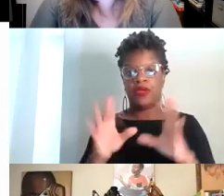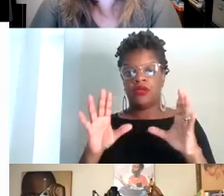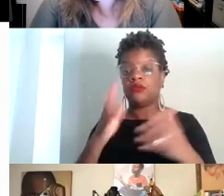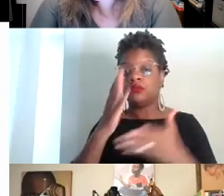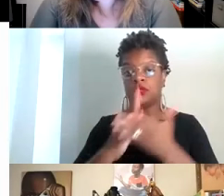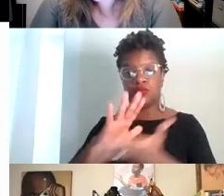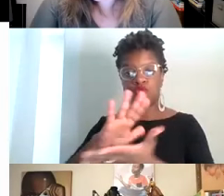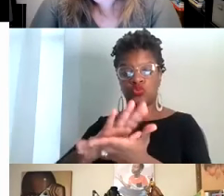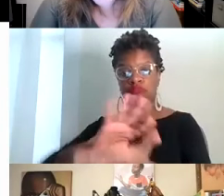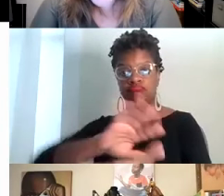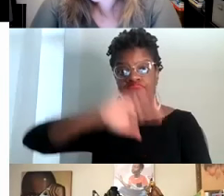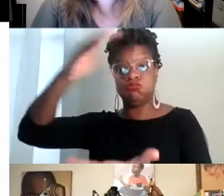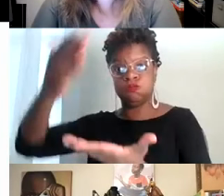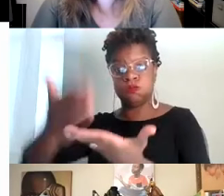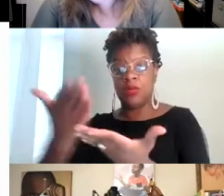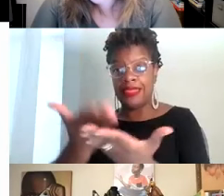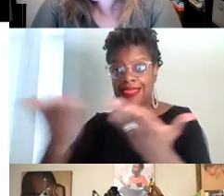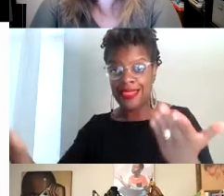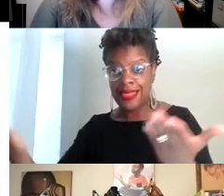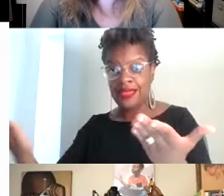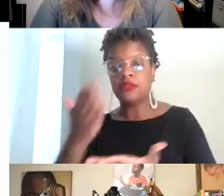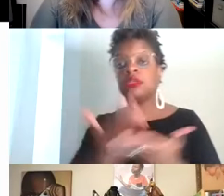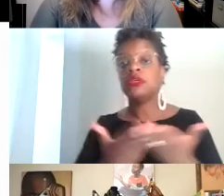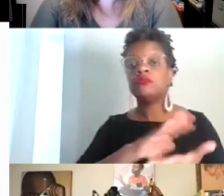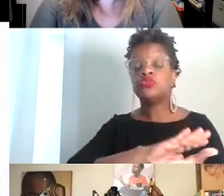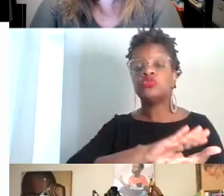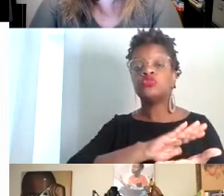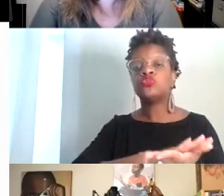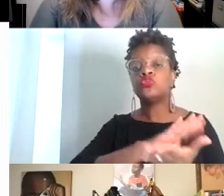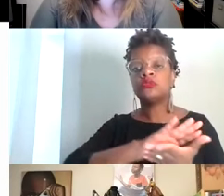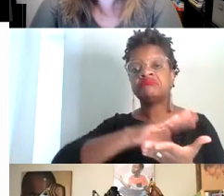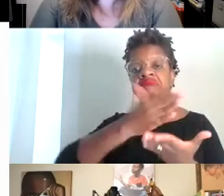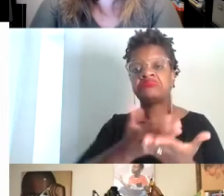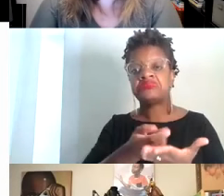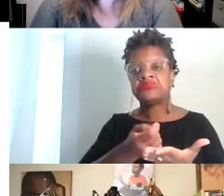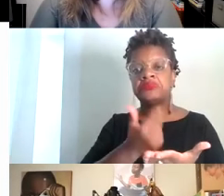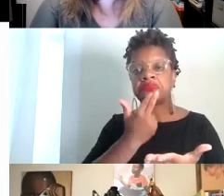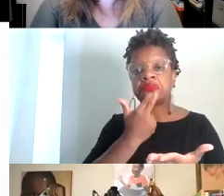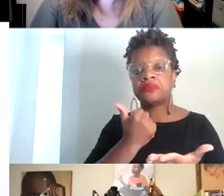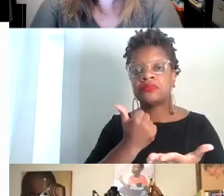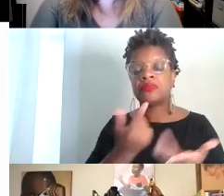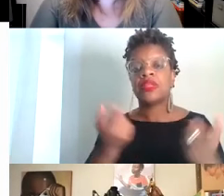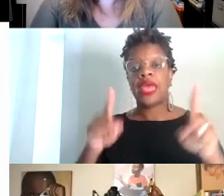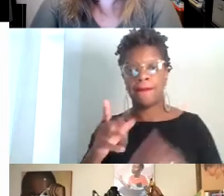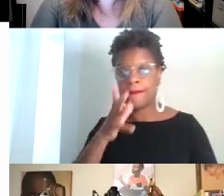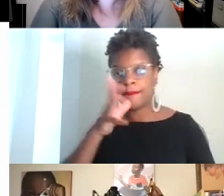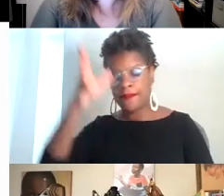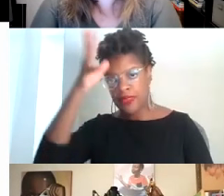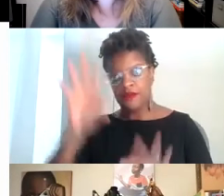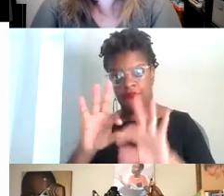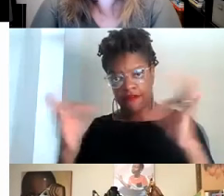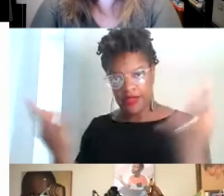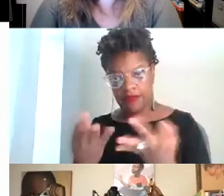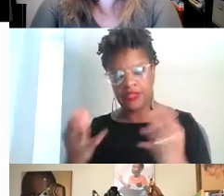schools getting all of this attention, some not. And so moving forward, families really shared that we need to